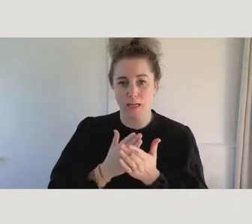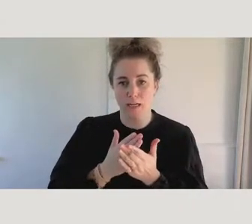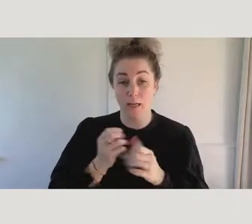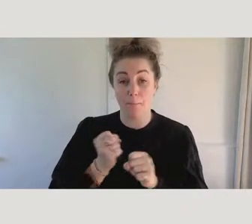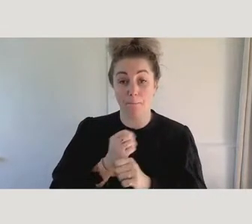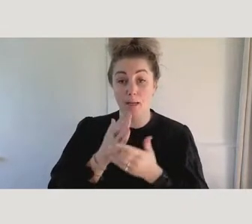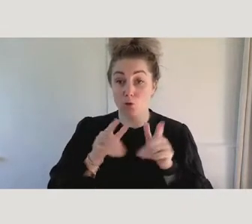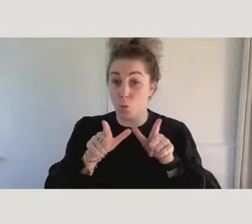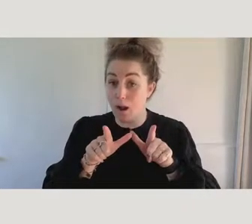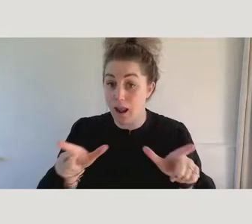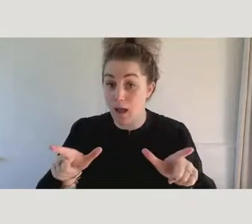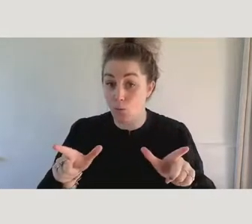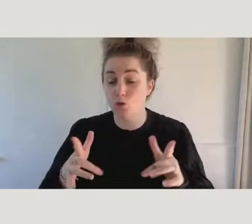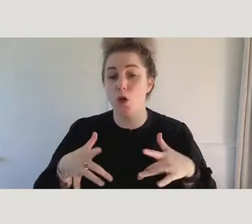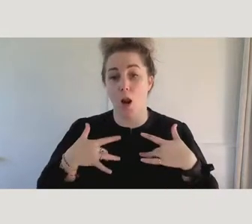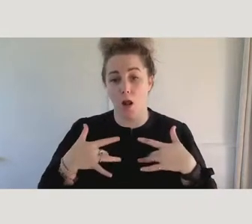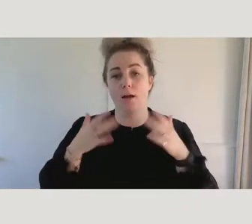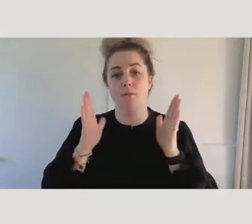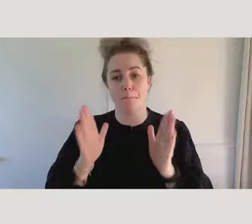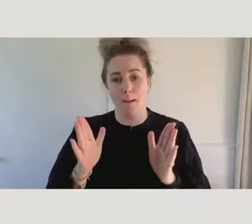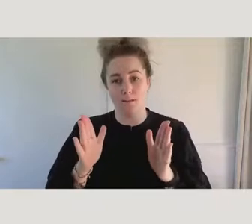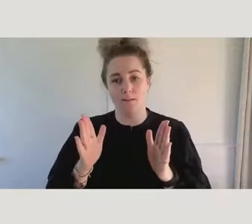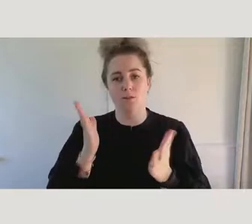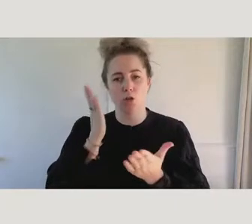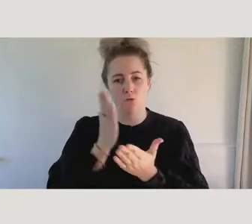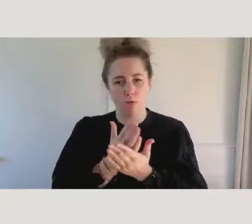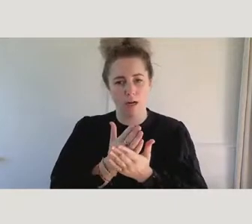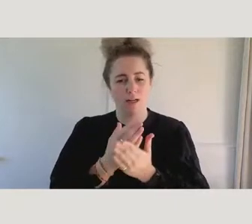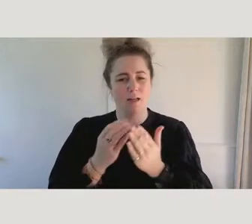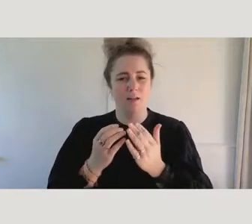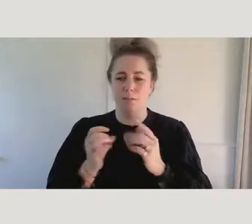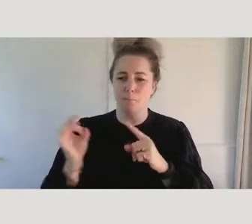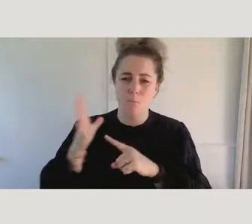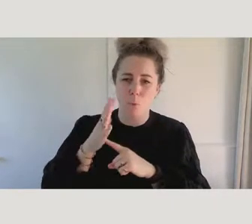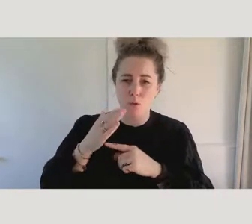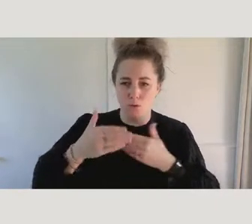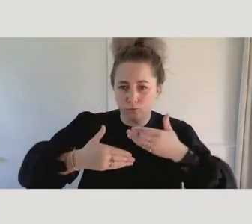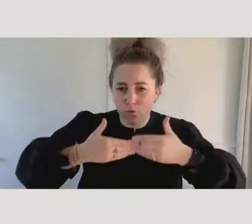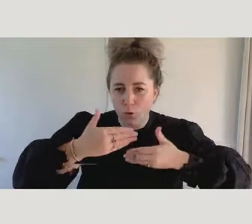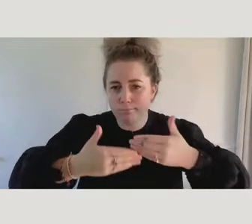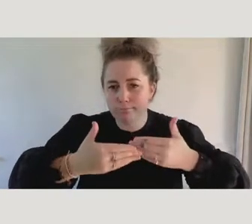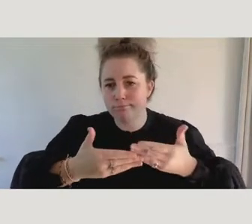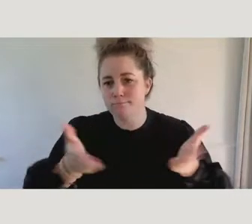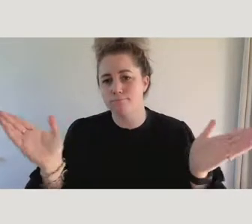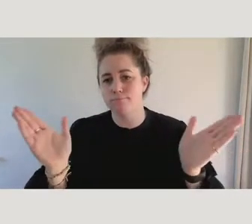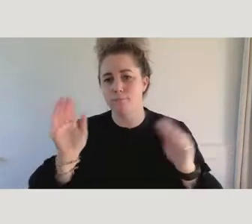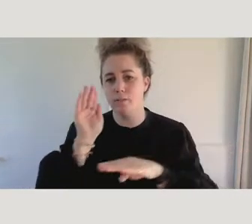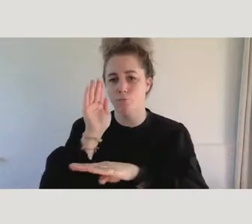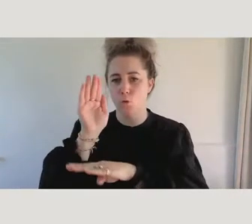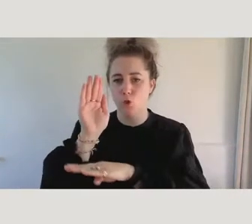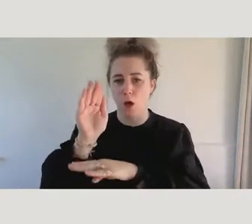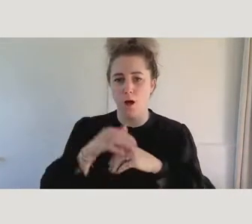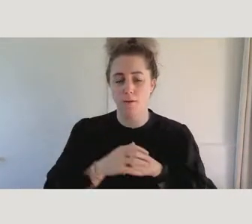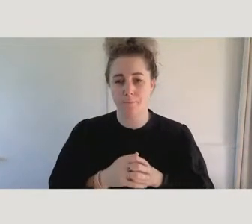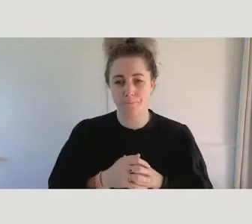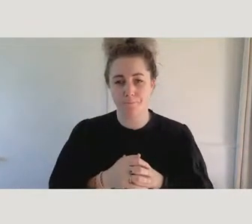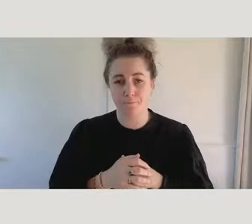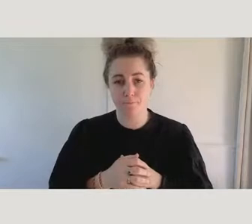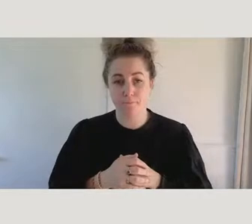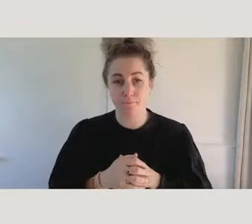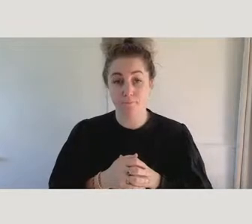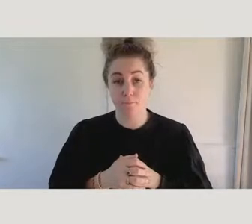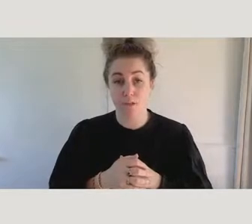our language alive is absolutely fundamental for our Collective future you will see that the